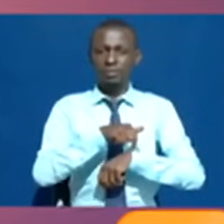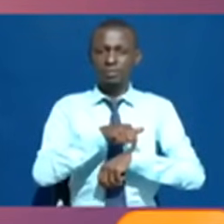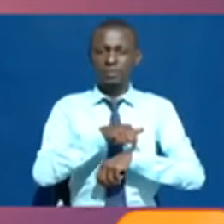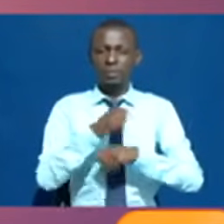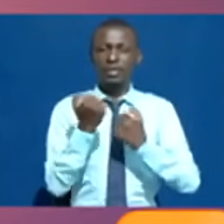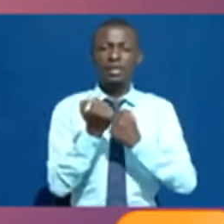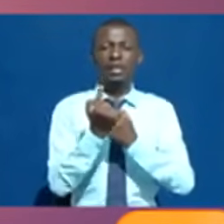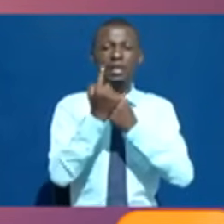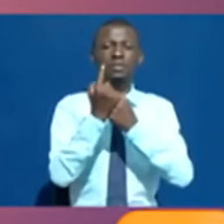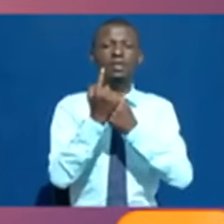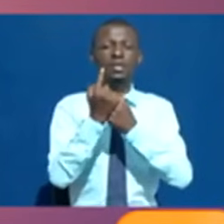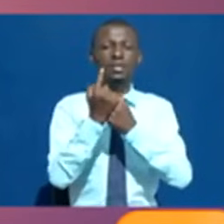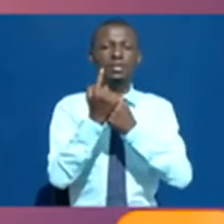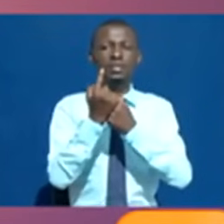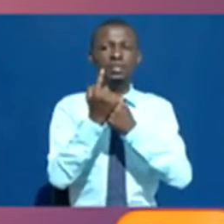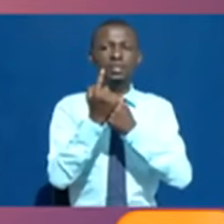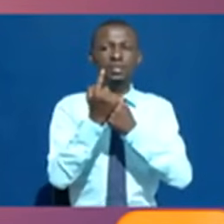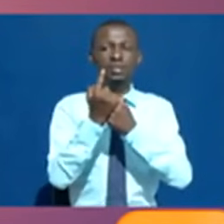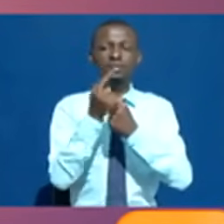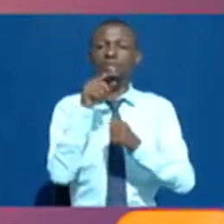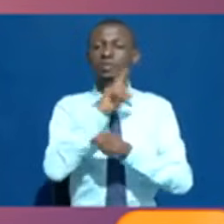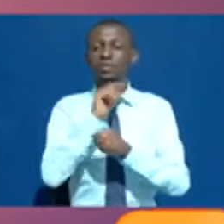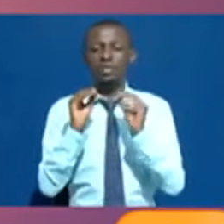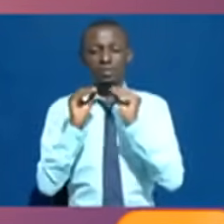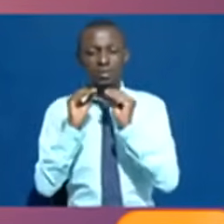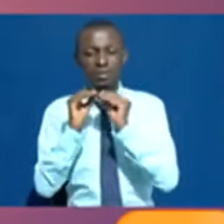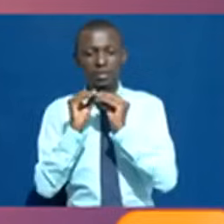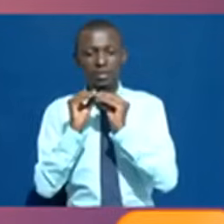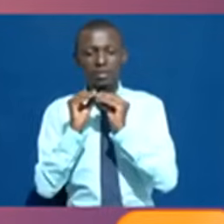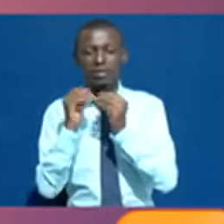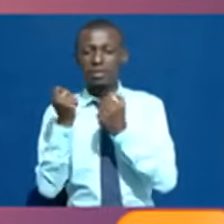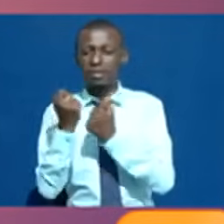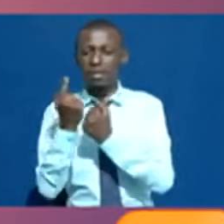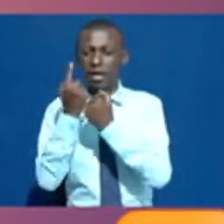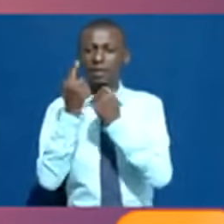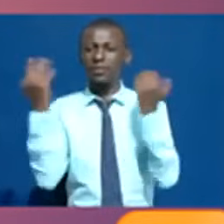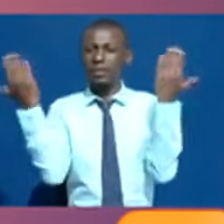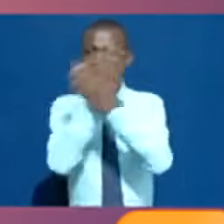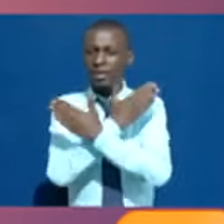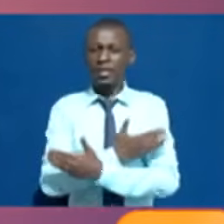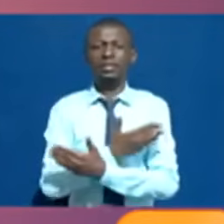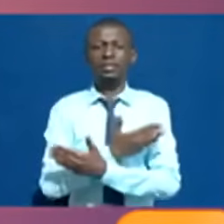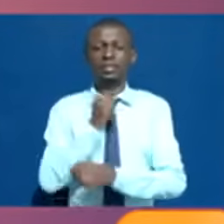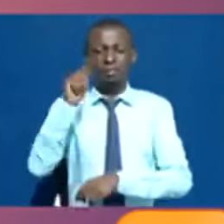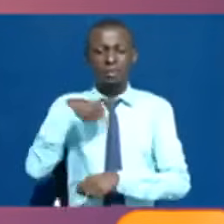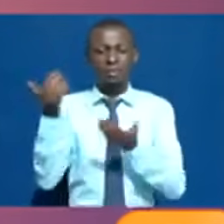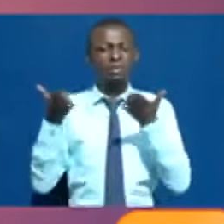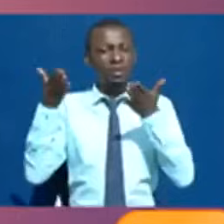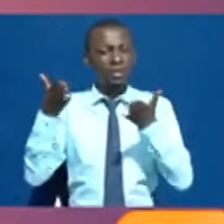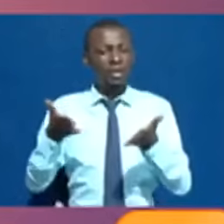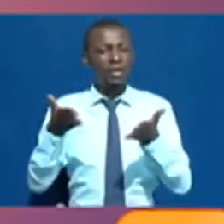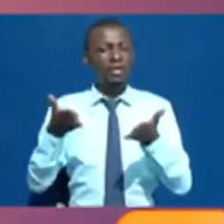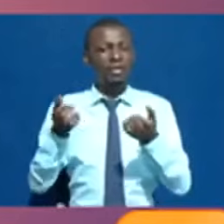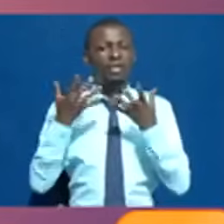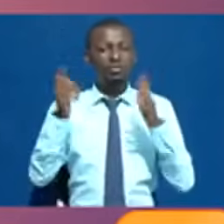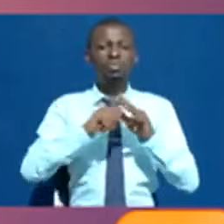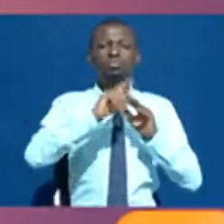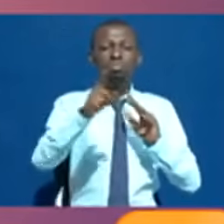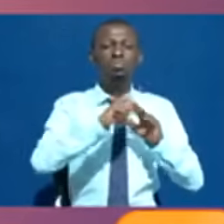Saa 5. Nimekuwa pale mpaka tumetoka tumemaliza mkutano saa 5 ya usiku. Nimekuwa hapa niko hapa anasema tumekimbia. Nimekimbia